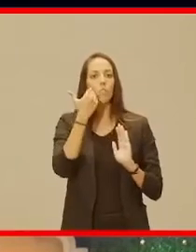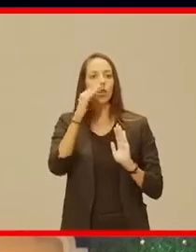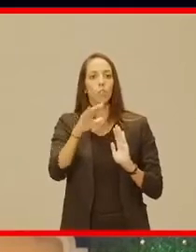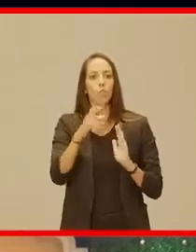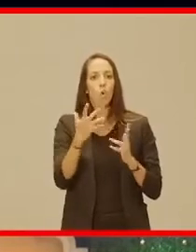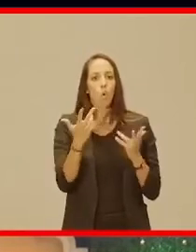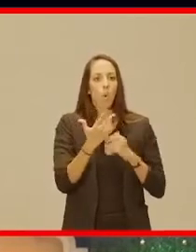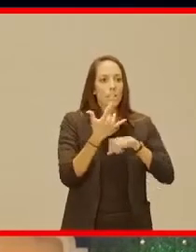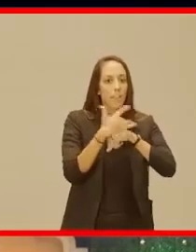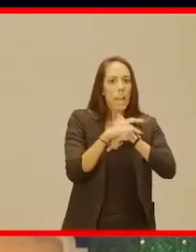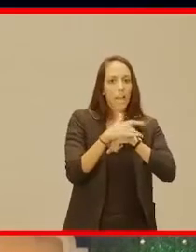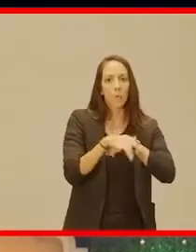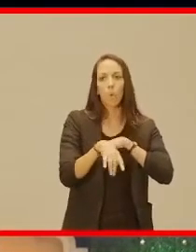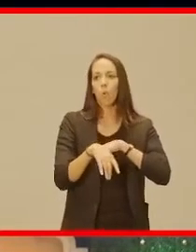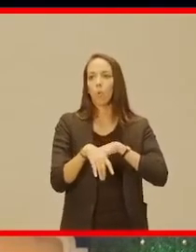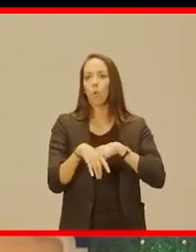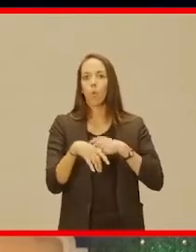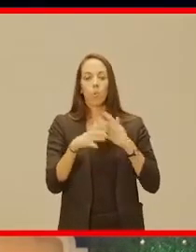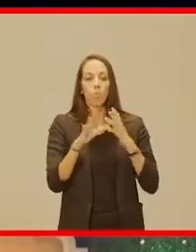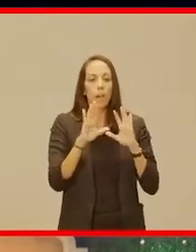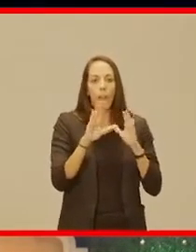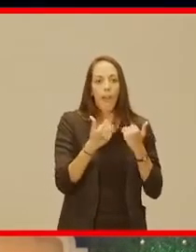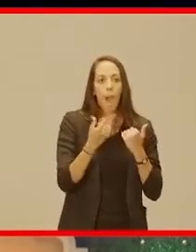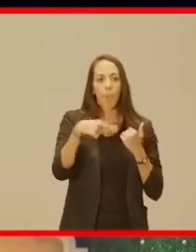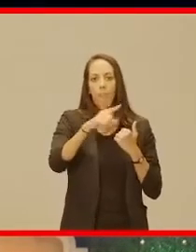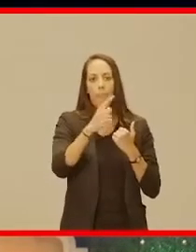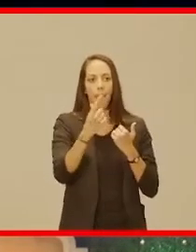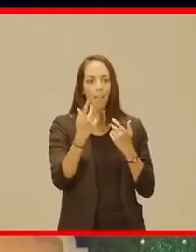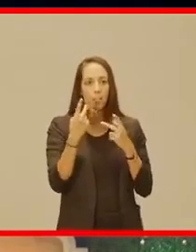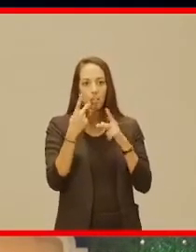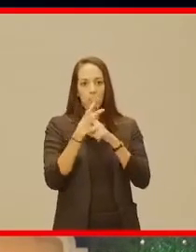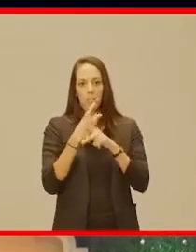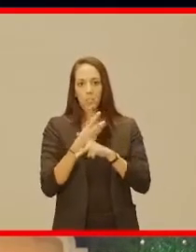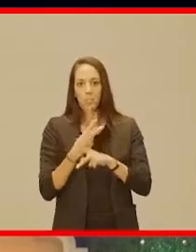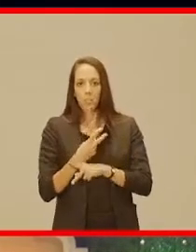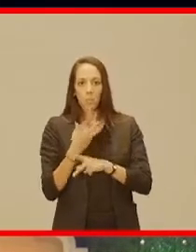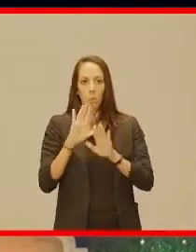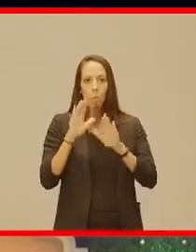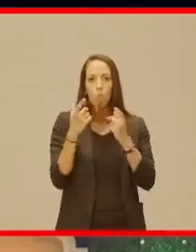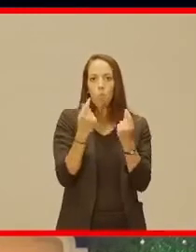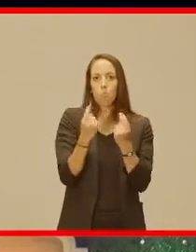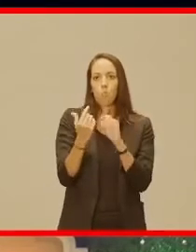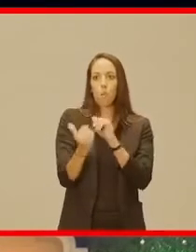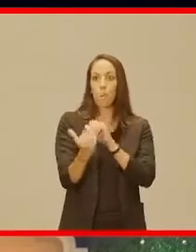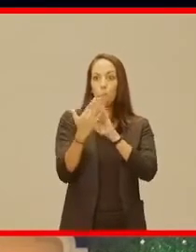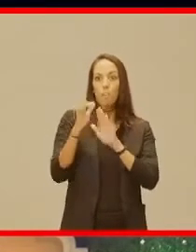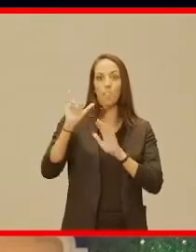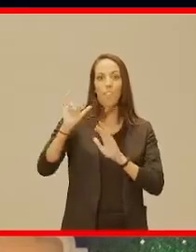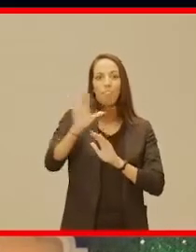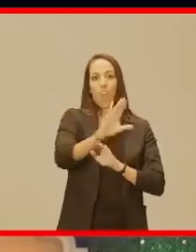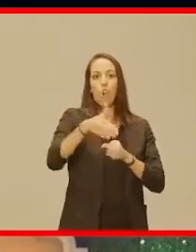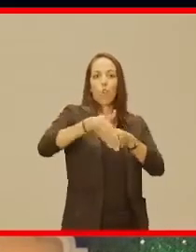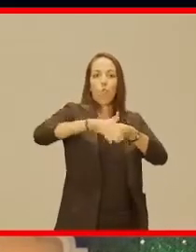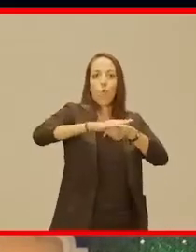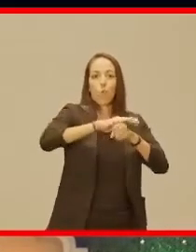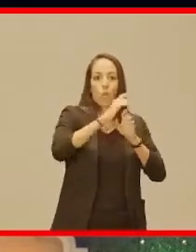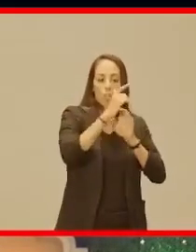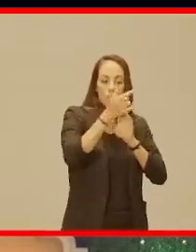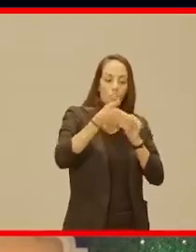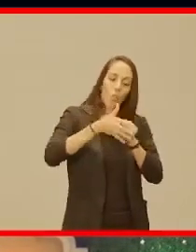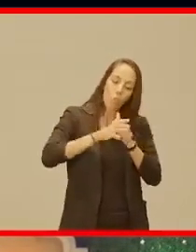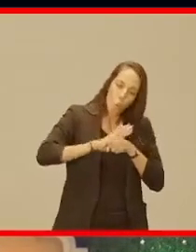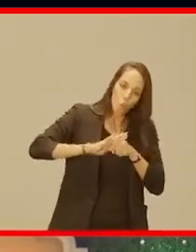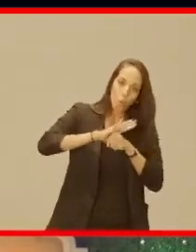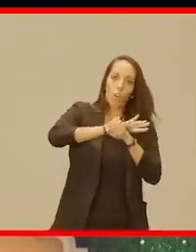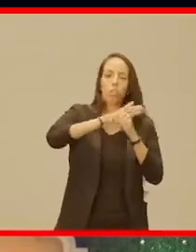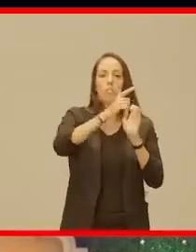have available, and also how to word it to them, how to approach their local legislator to kind of, how